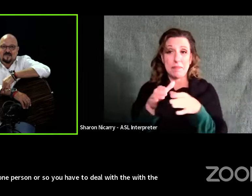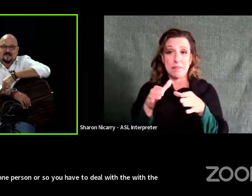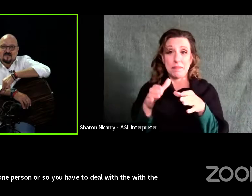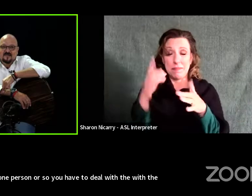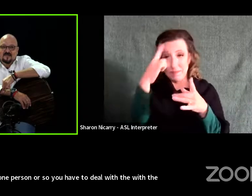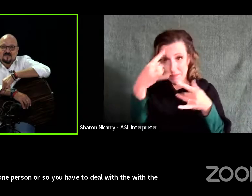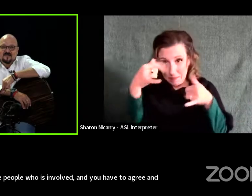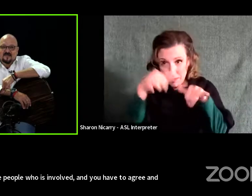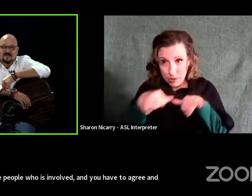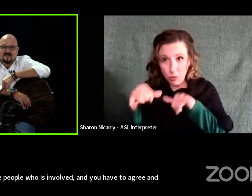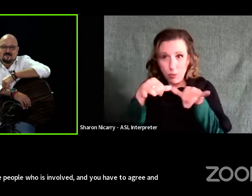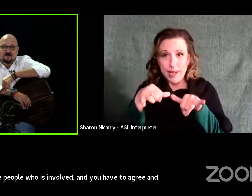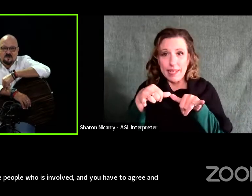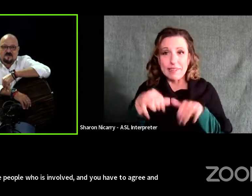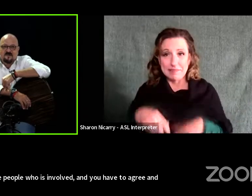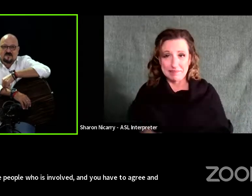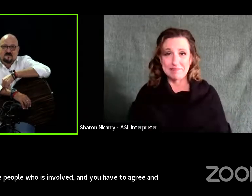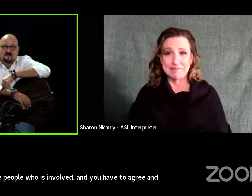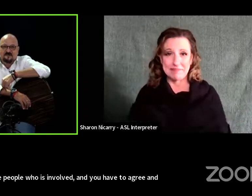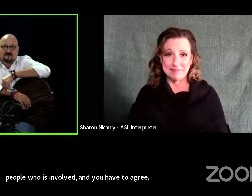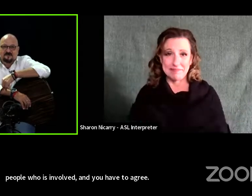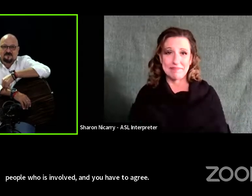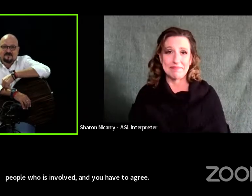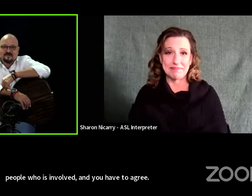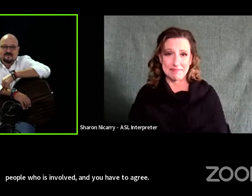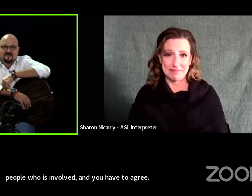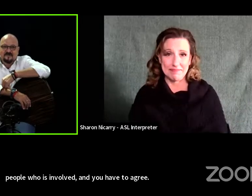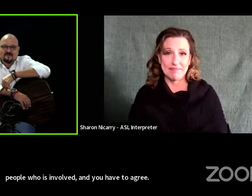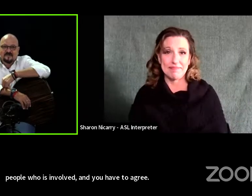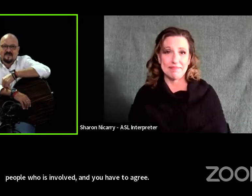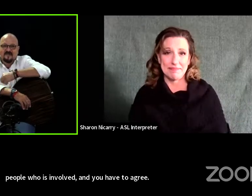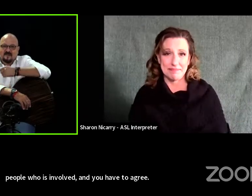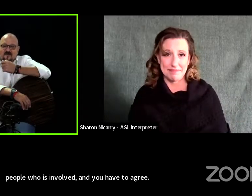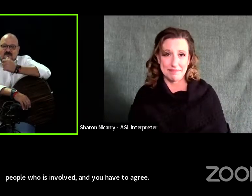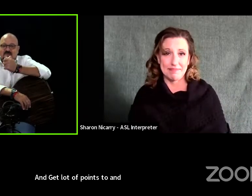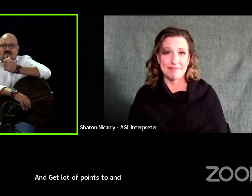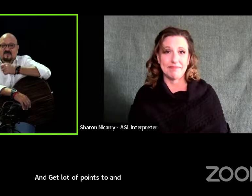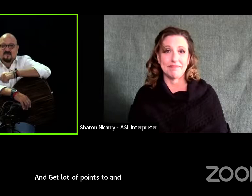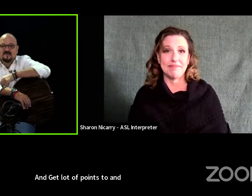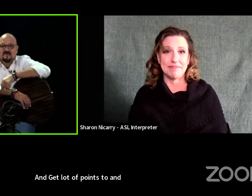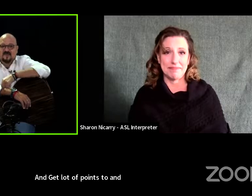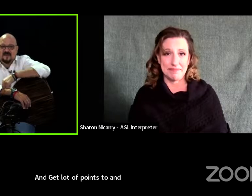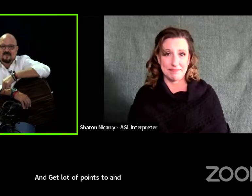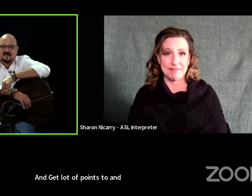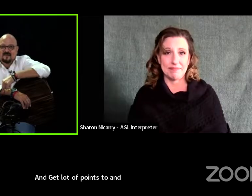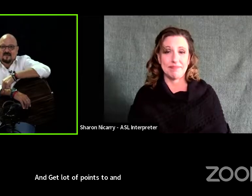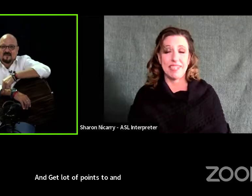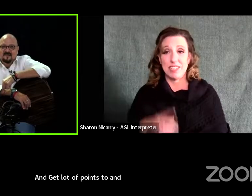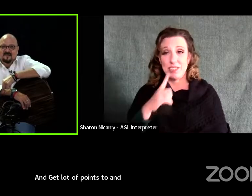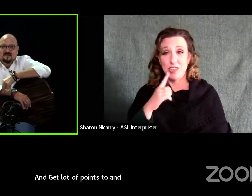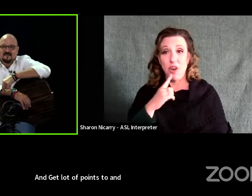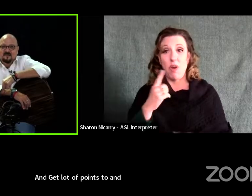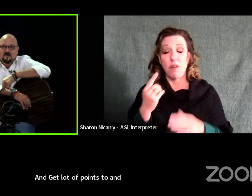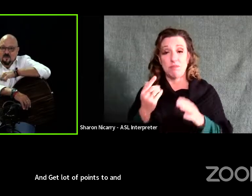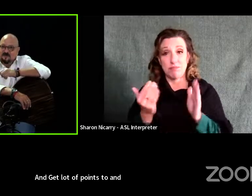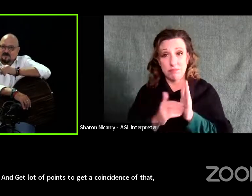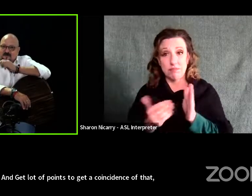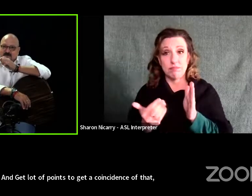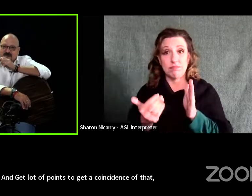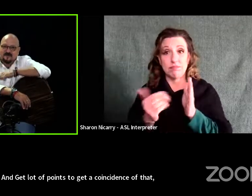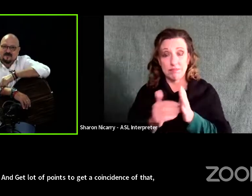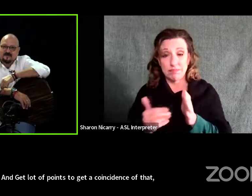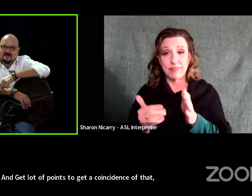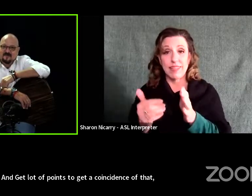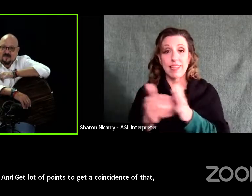get a lot of points to and get a coincidence of that and work